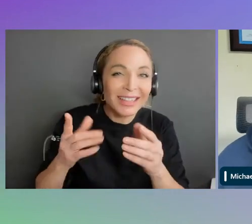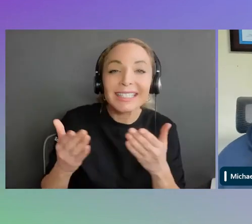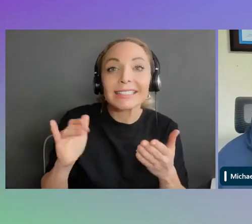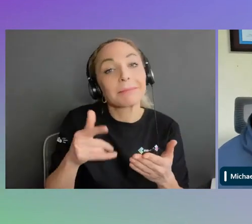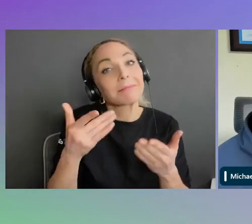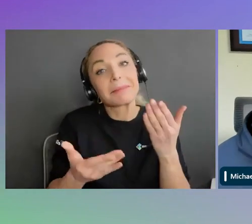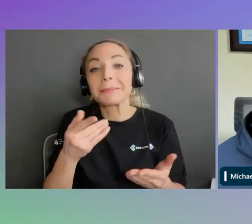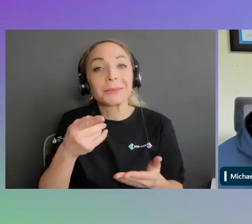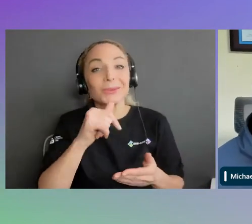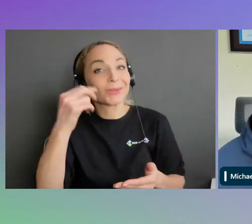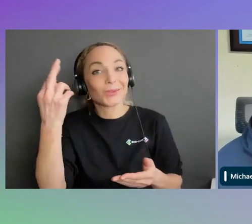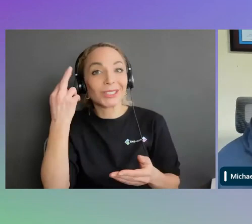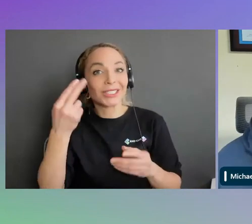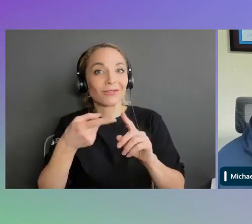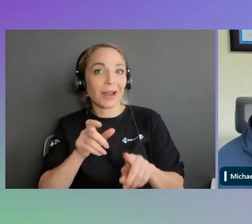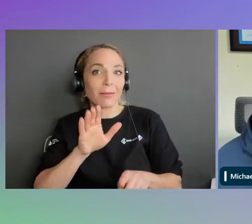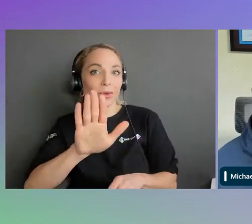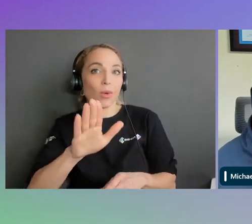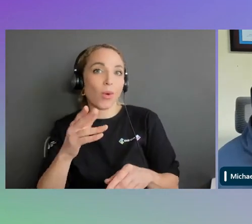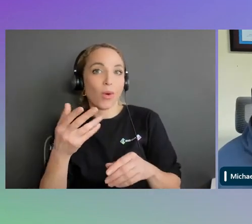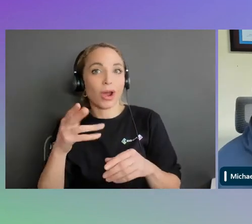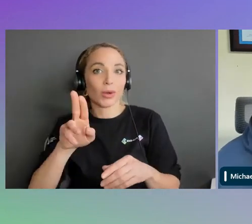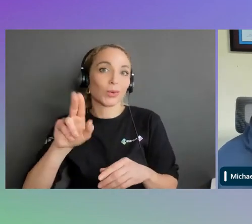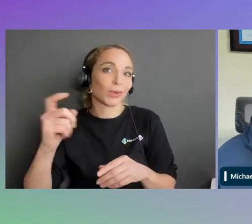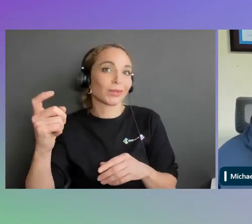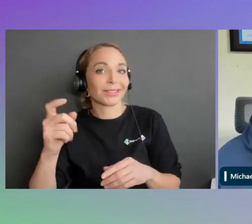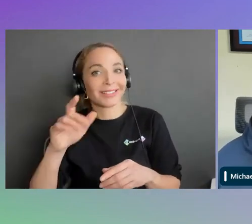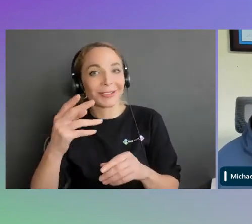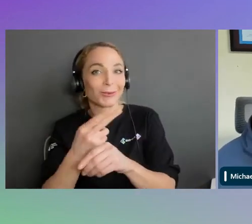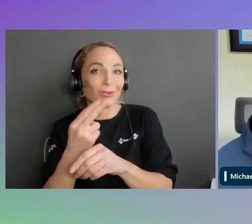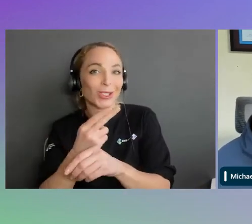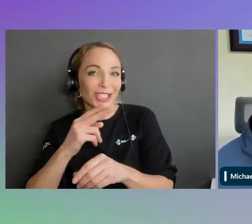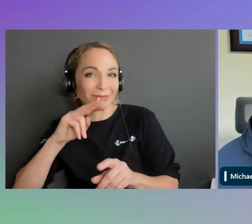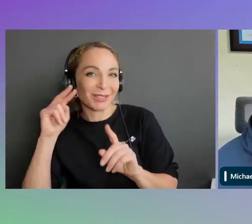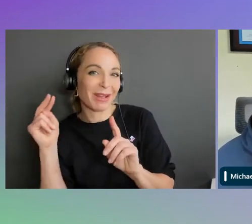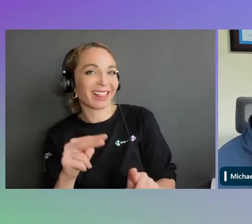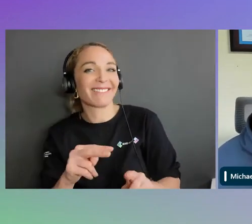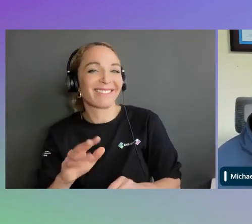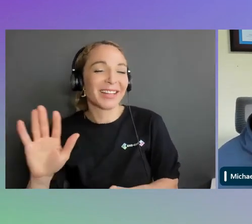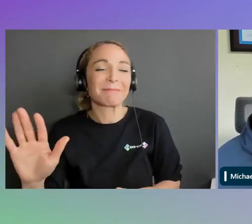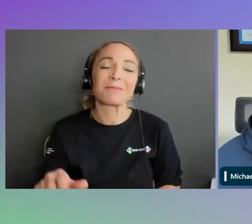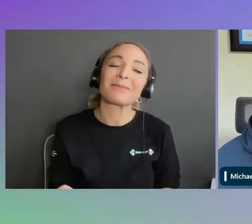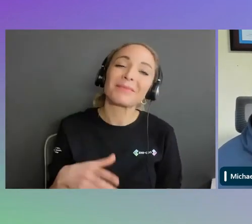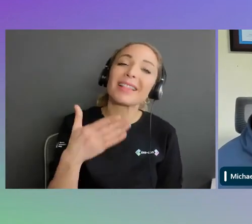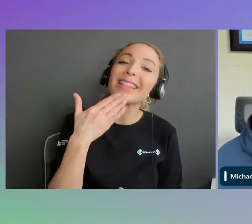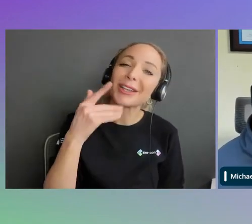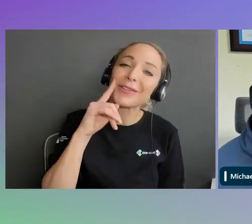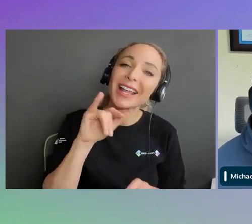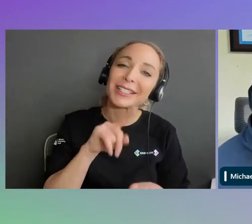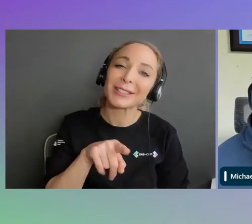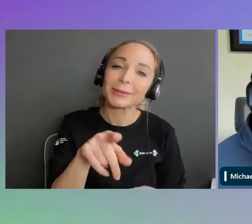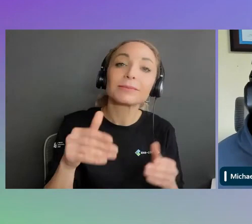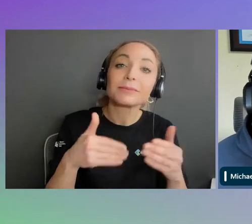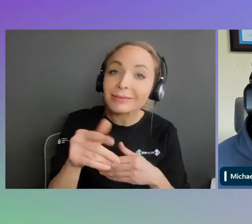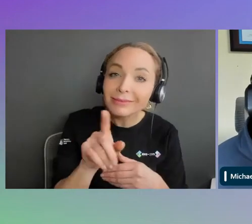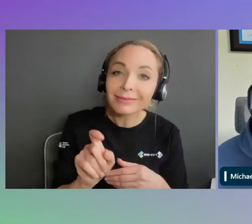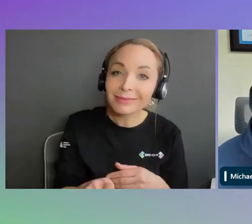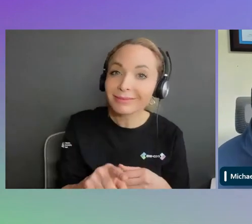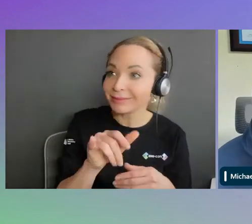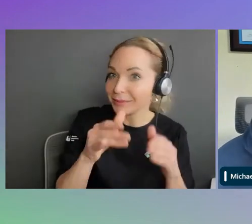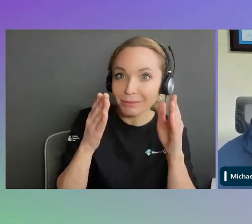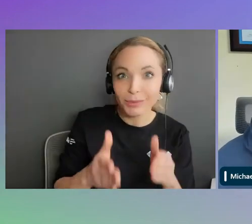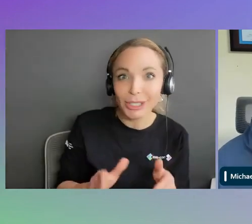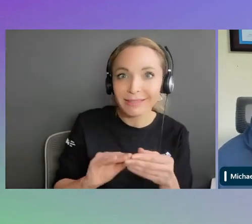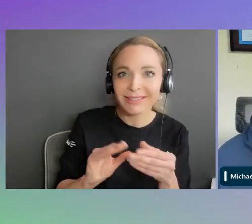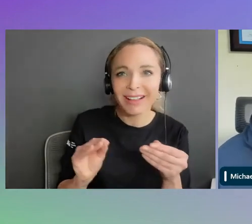not realize from a user perspective. So thanks for that answer. Next question is, and this person, really it's about where